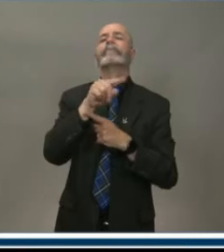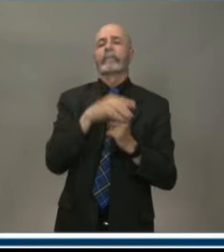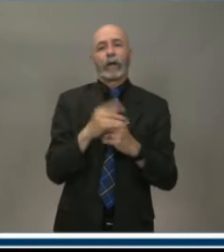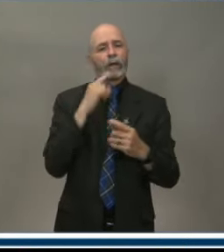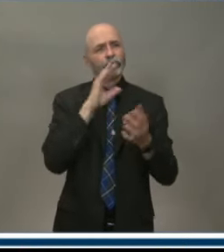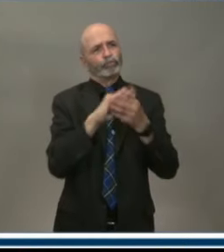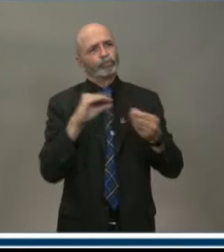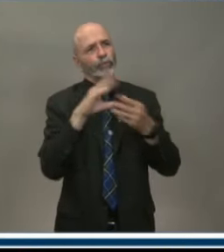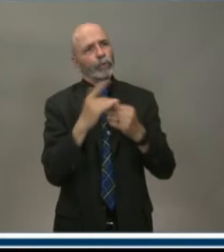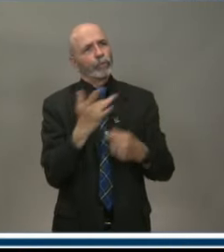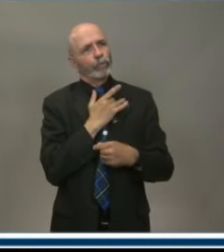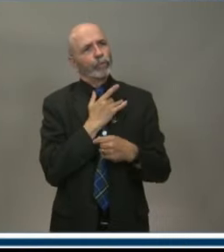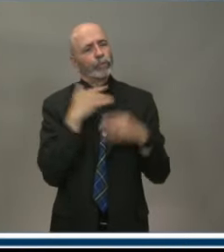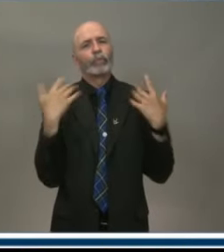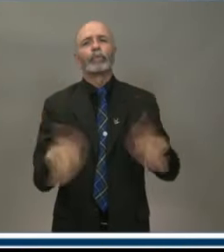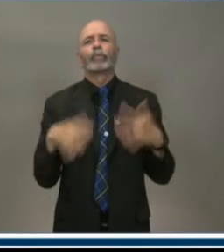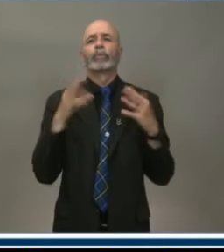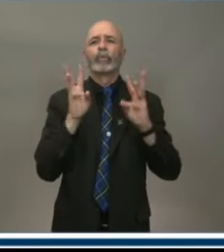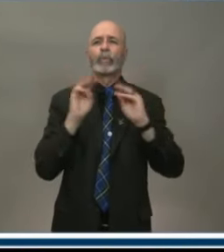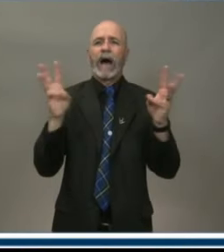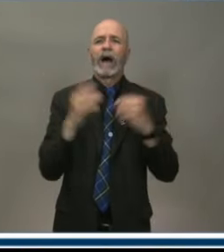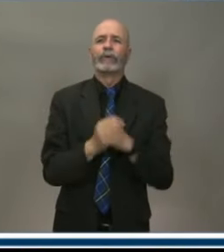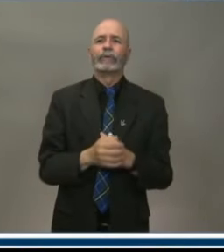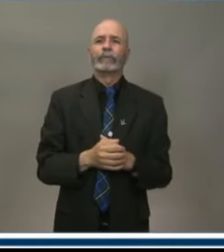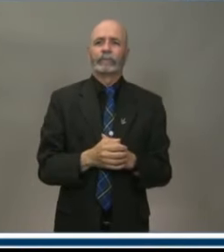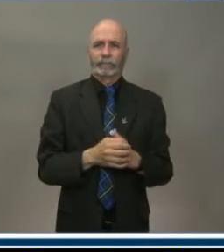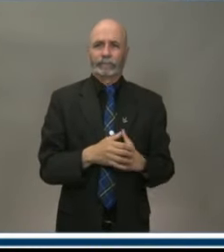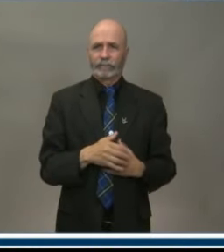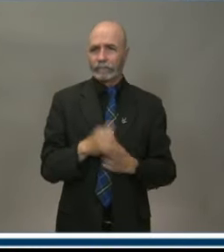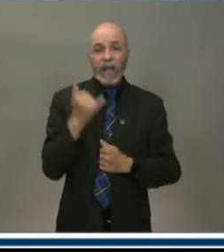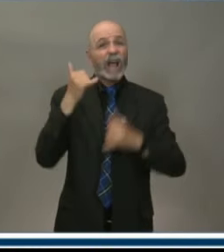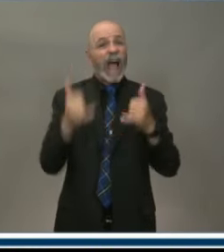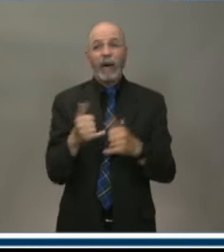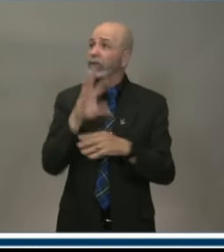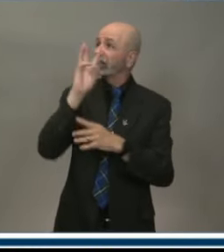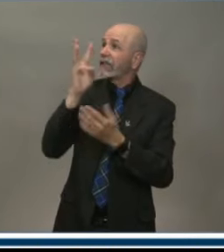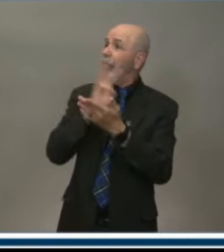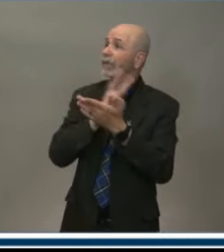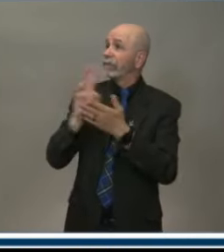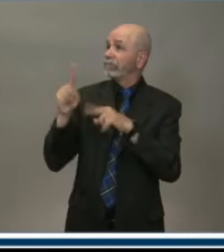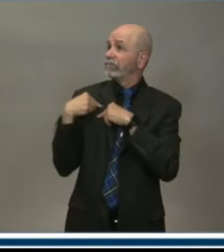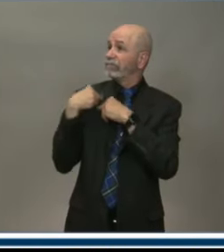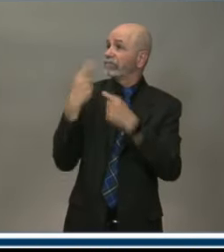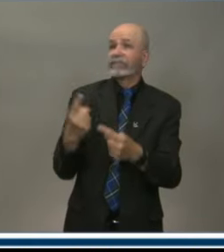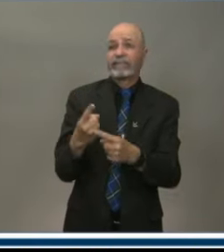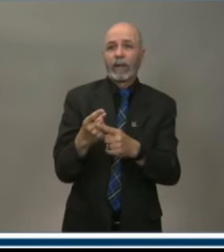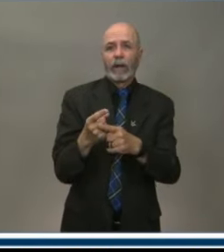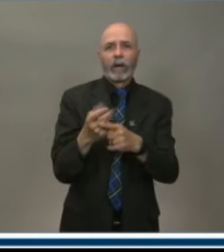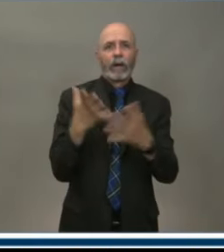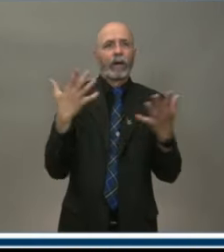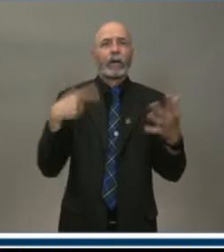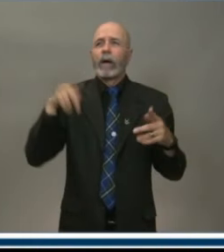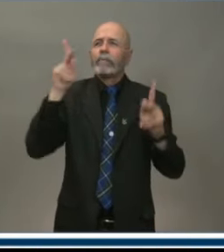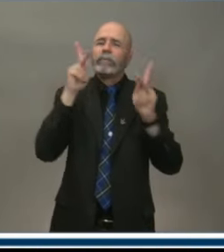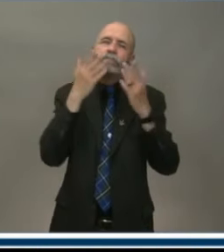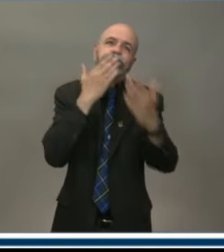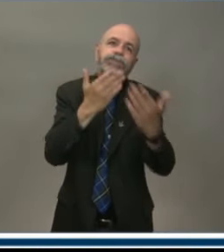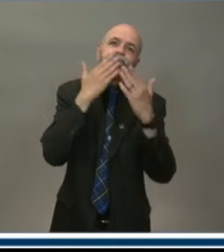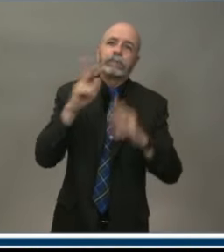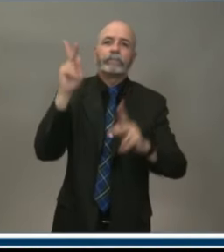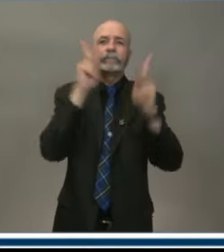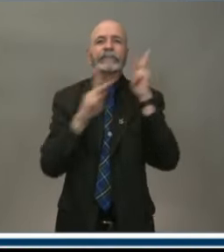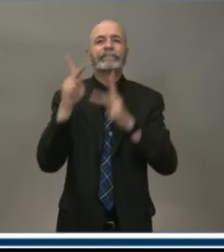week as a province dealing with COVID-19, and I want to thank all Nova Scotians for helping us to try to flatten this